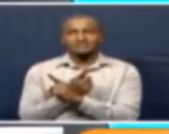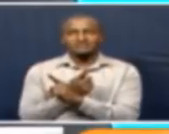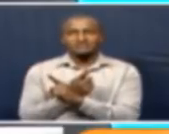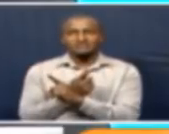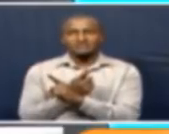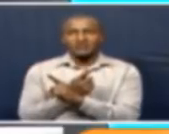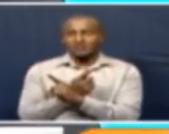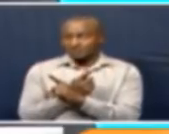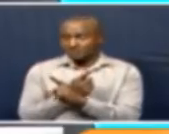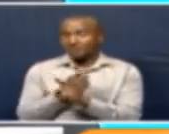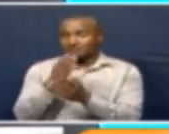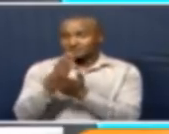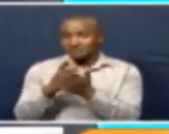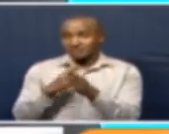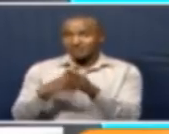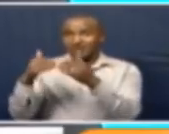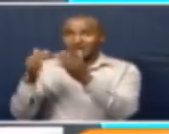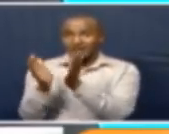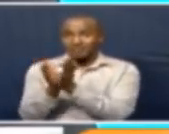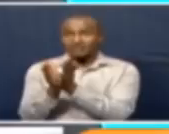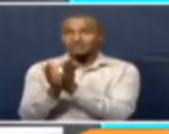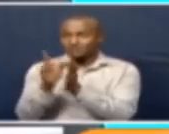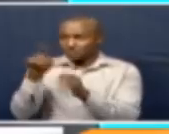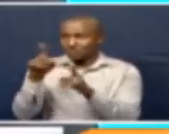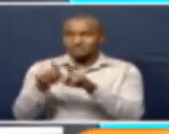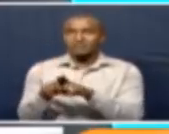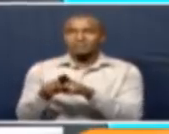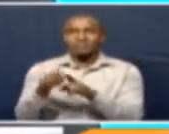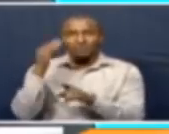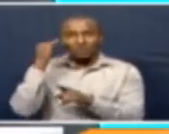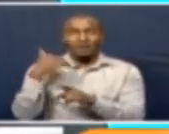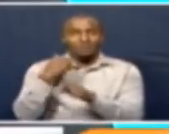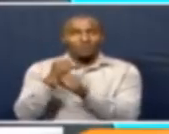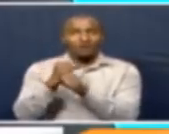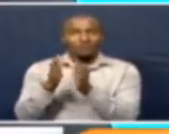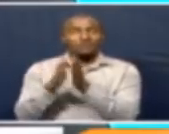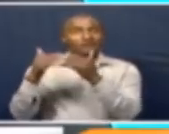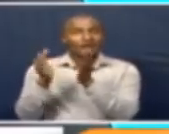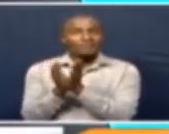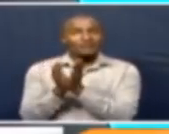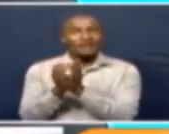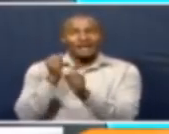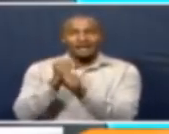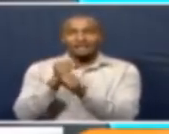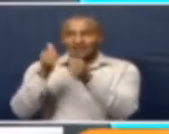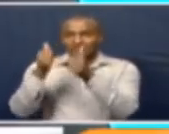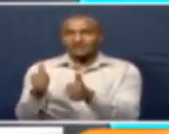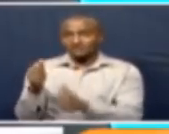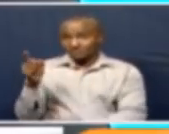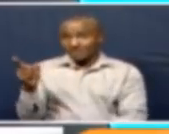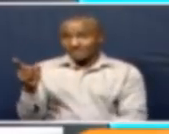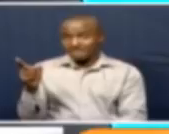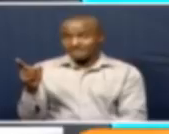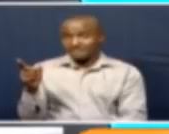But sometimes also the companies are to blame, yeah. because I've worked with a company, I did an advert for them,